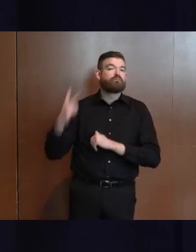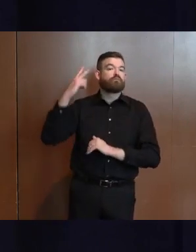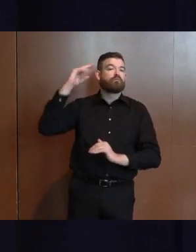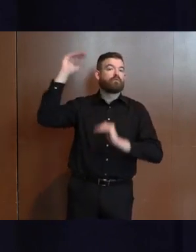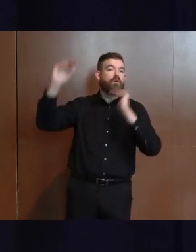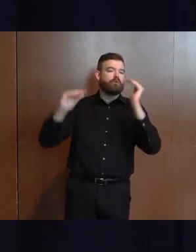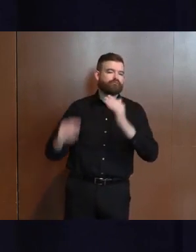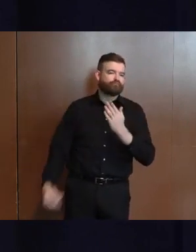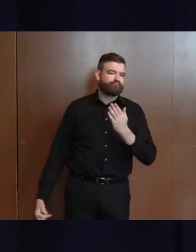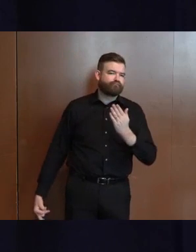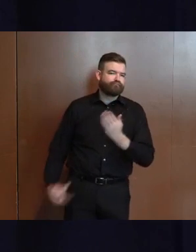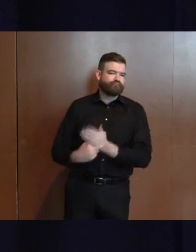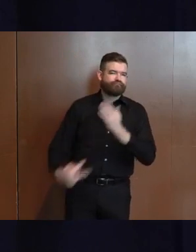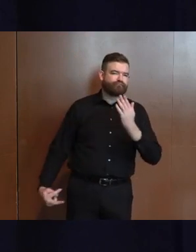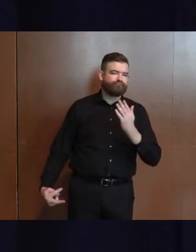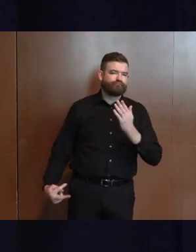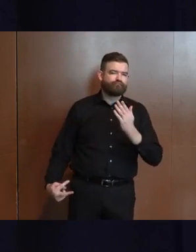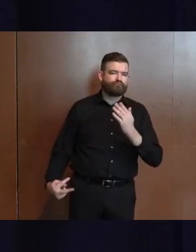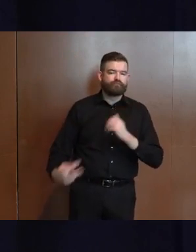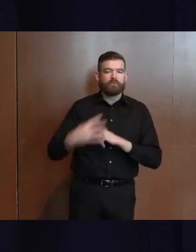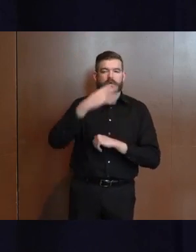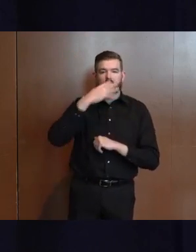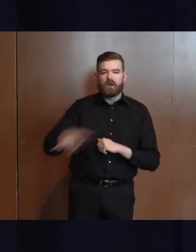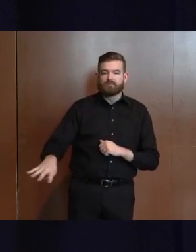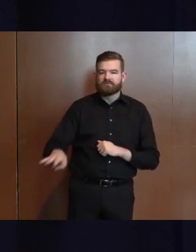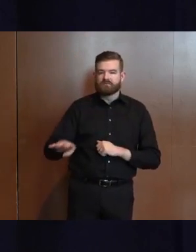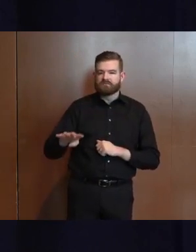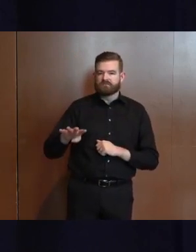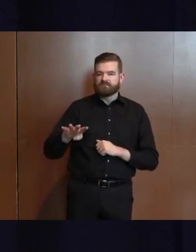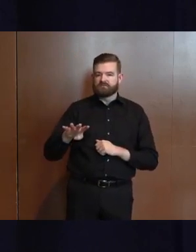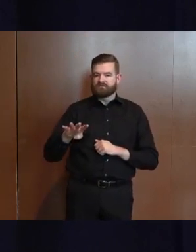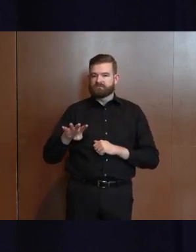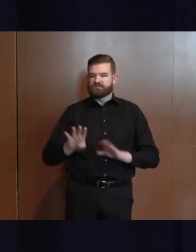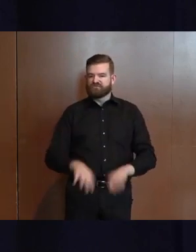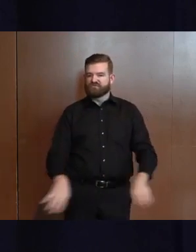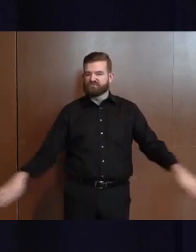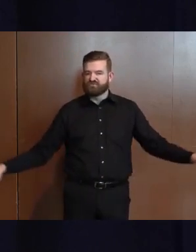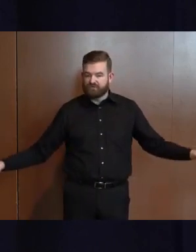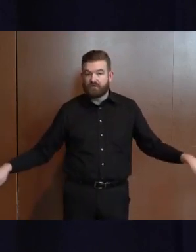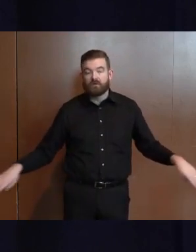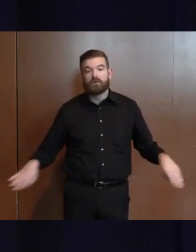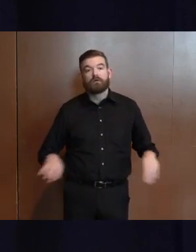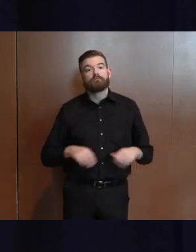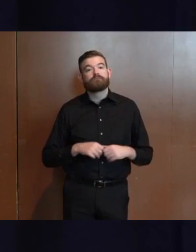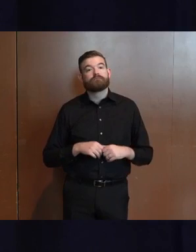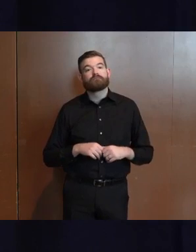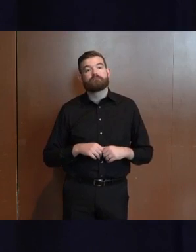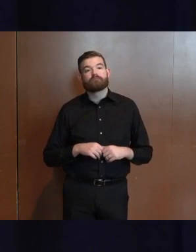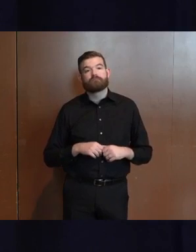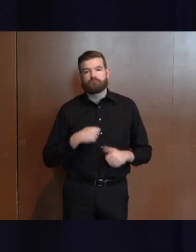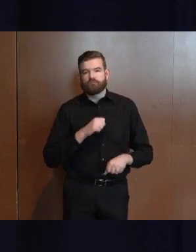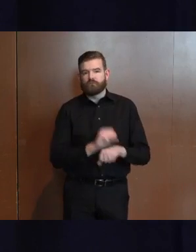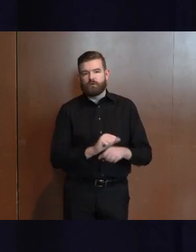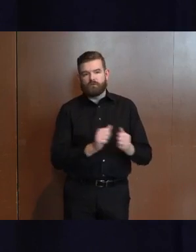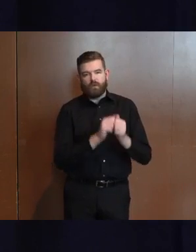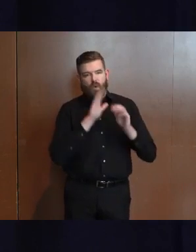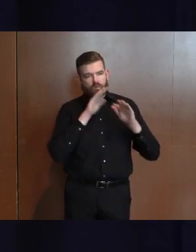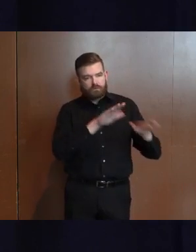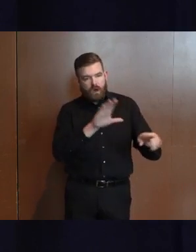child neglect. And to the governor's point earlier, we are in partnership with the Ocean County Prosecutor's